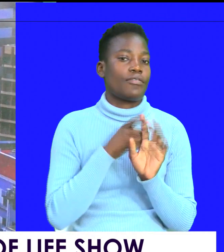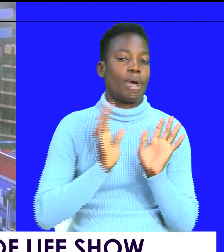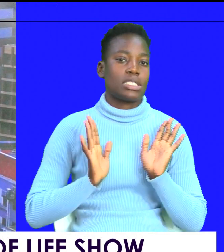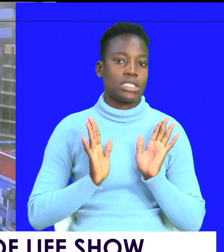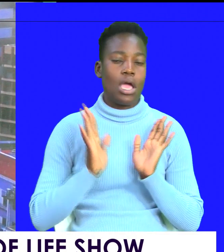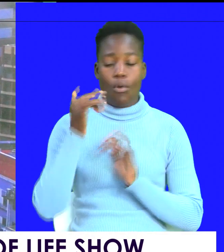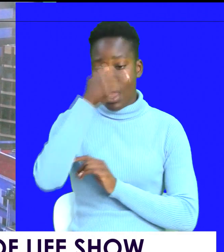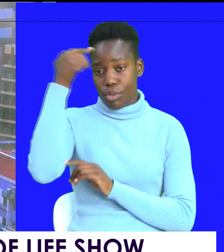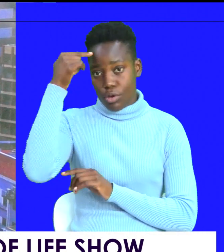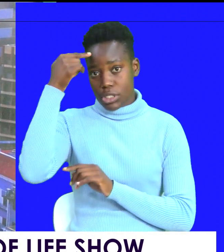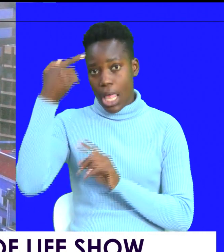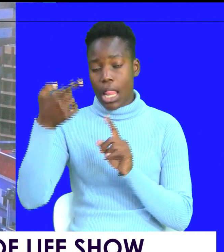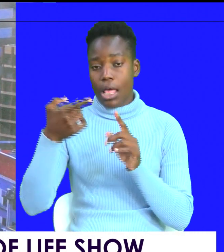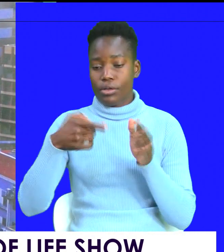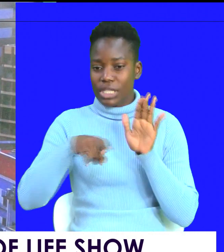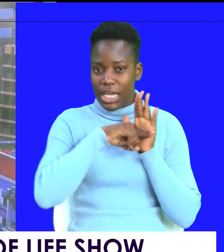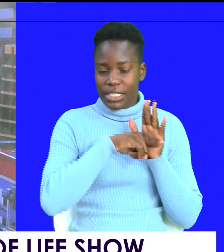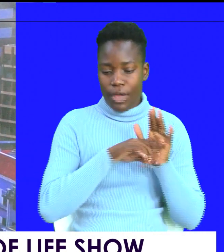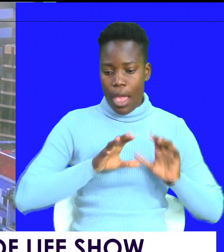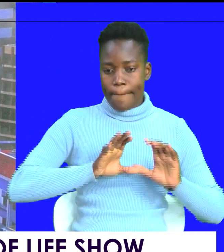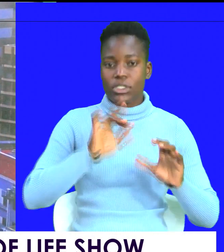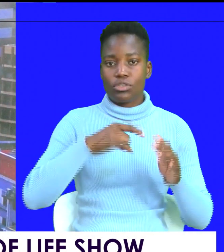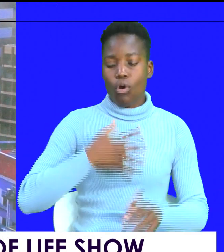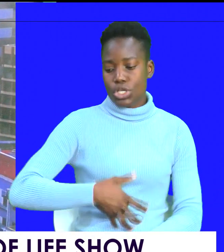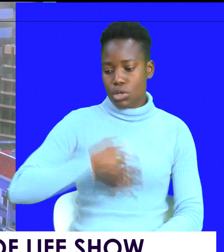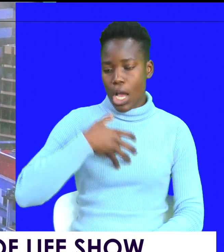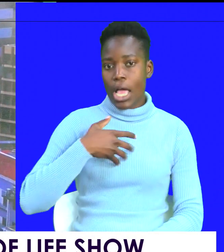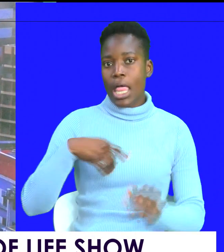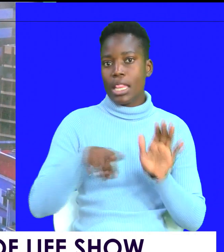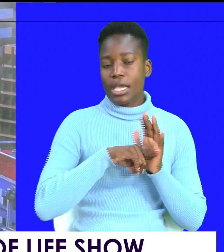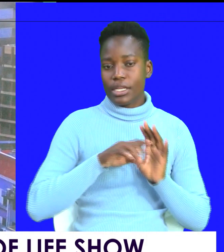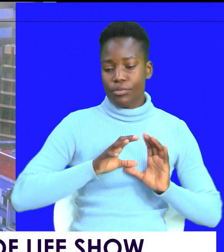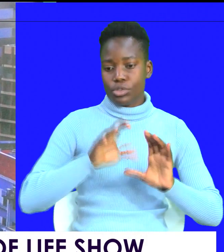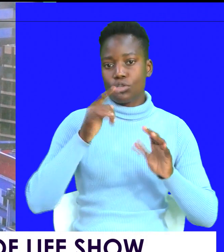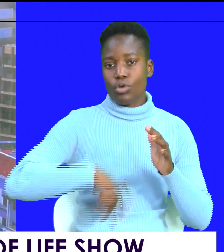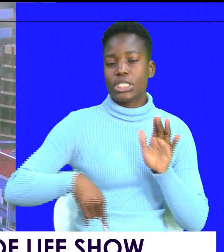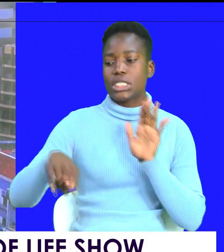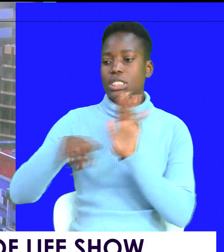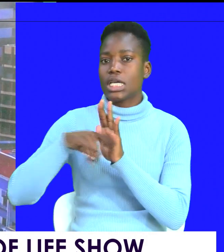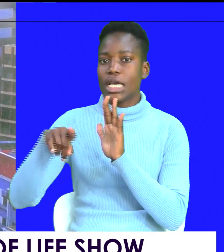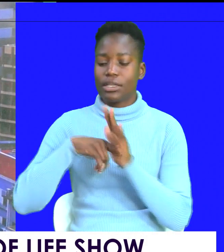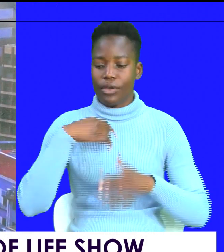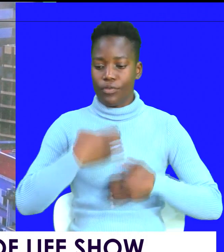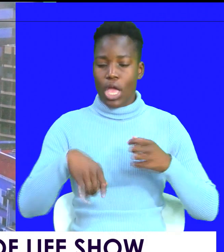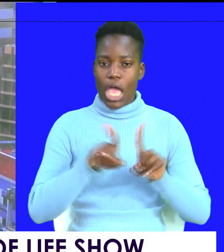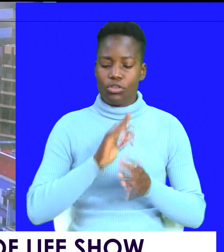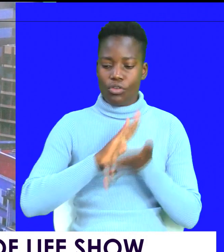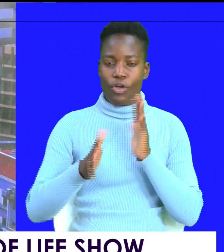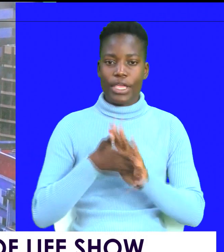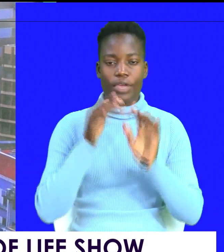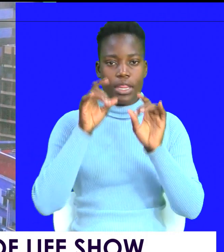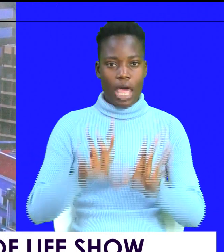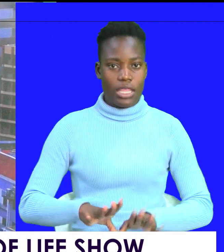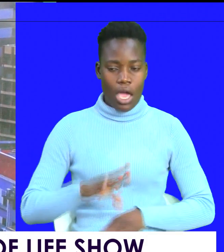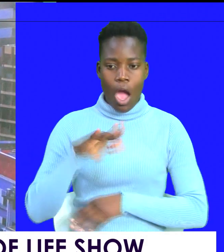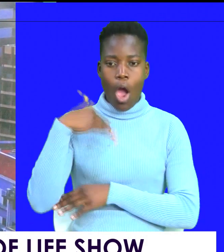pushes us to anger. Volatility pushes us to the negative emotion. Unforgiveness. We are